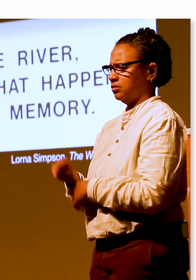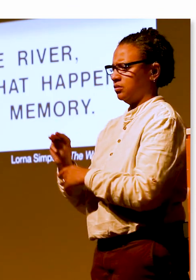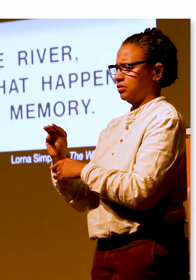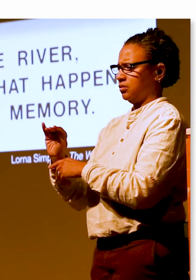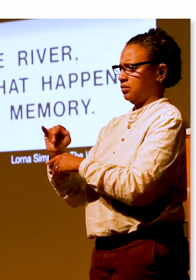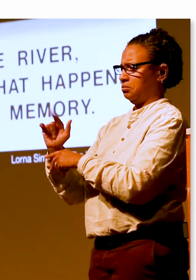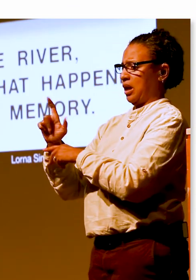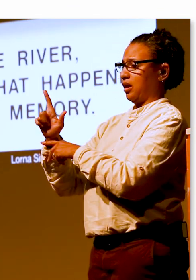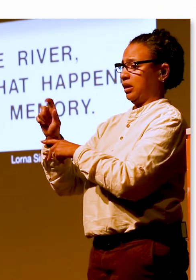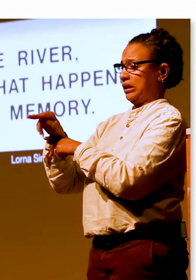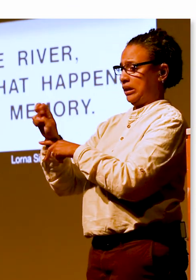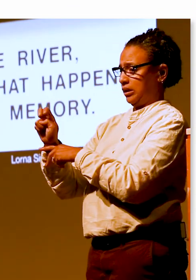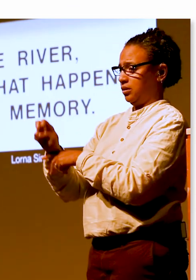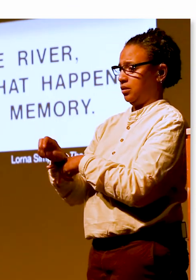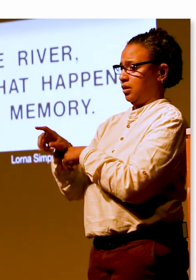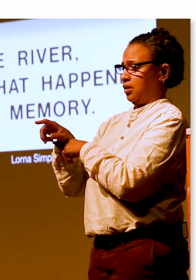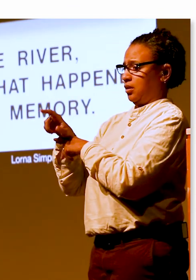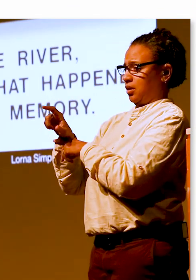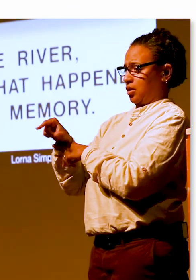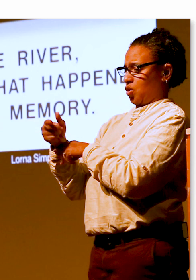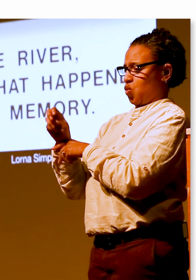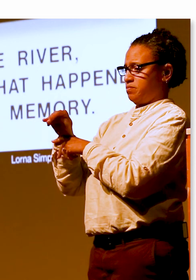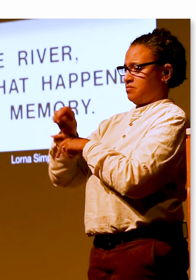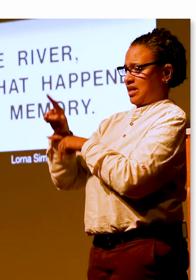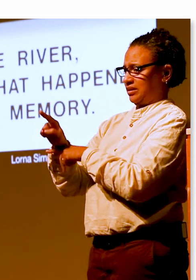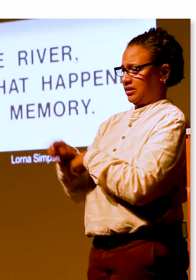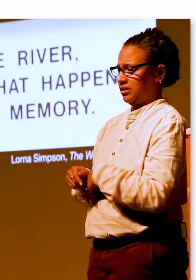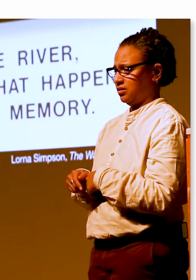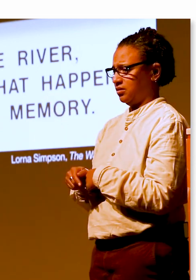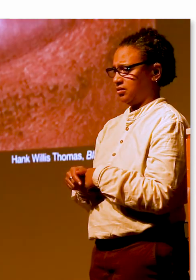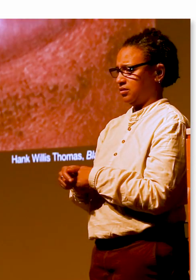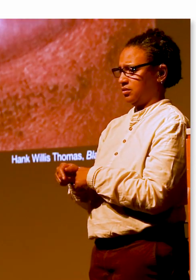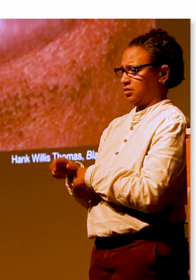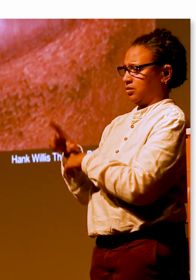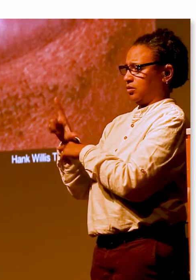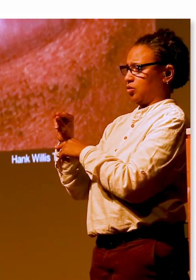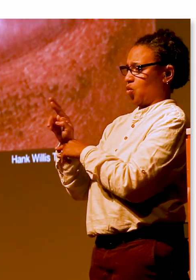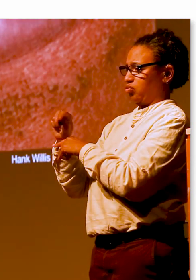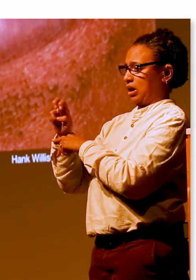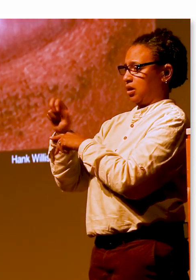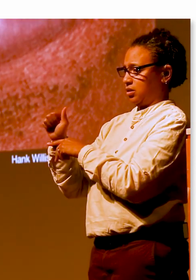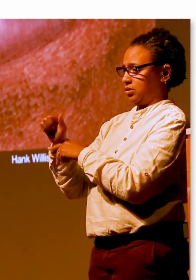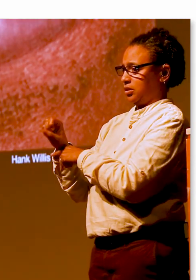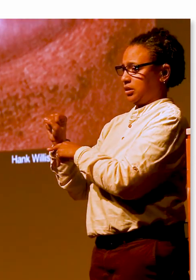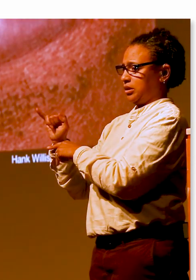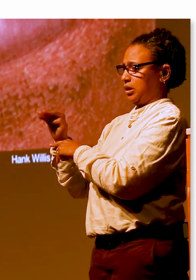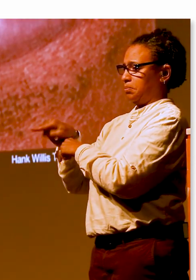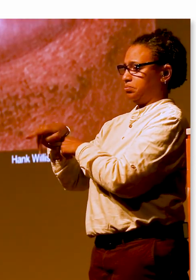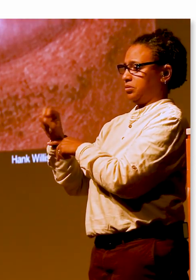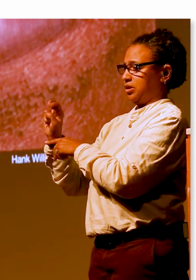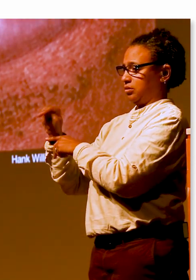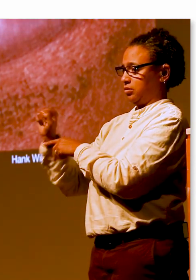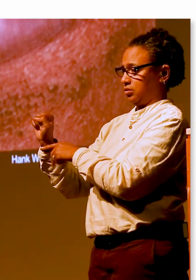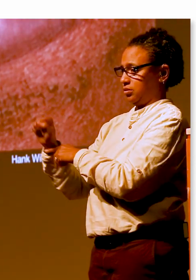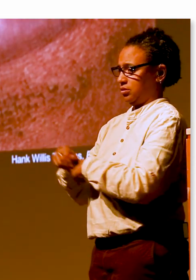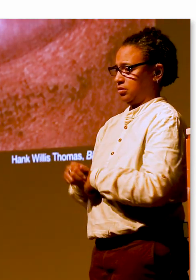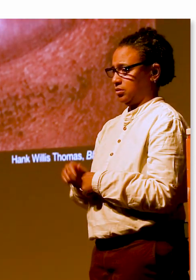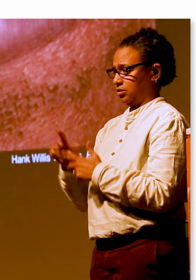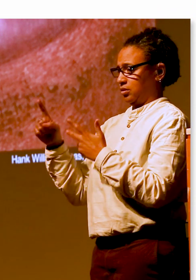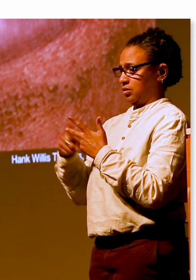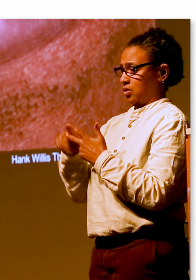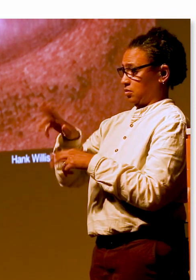Lorna Simpson. And of course, directed me towards artists like Hank Willis Thomas. And this one is actually my favorite one.